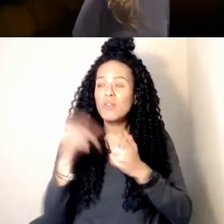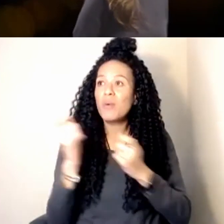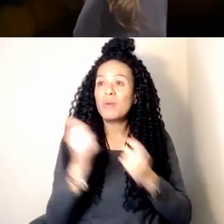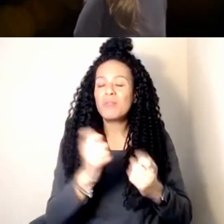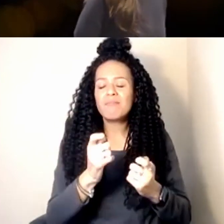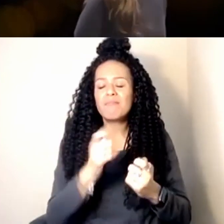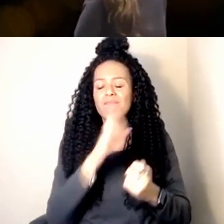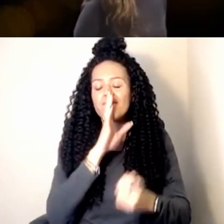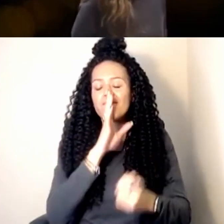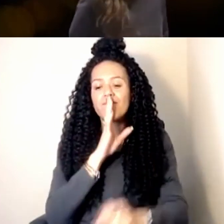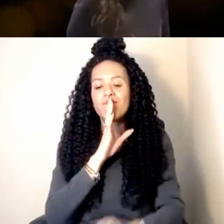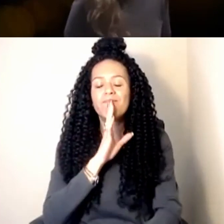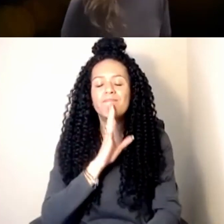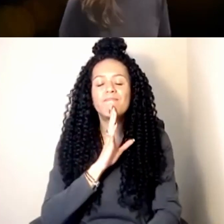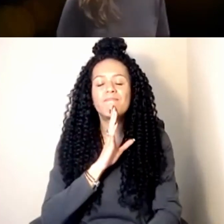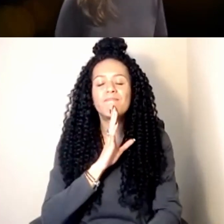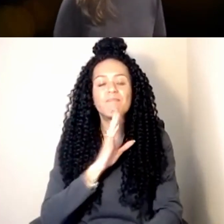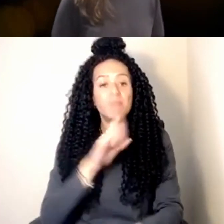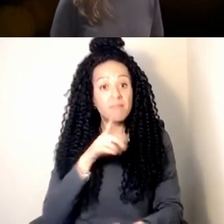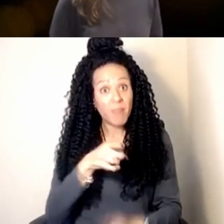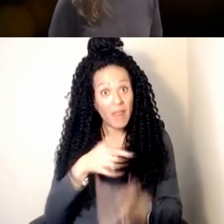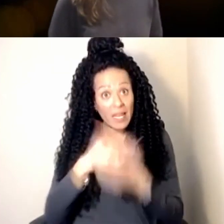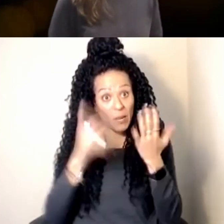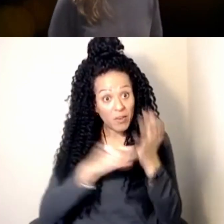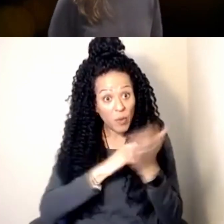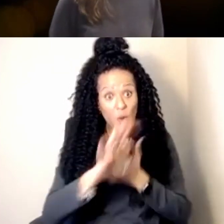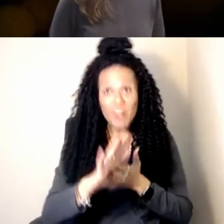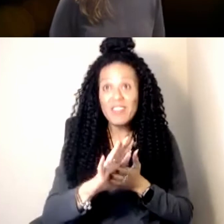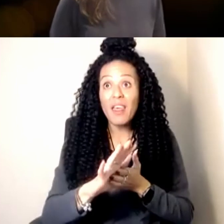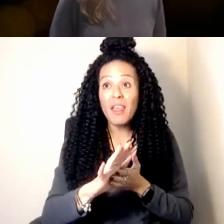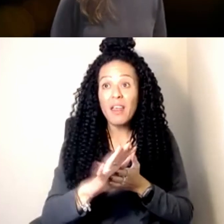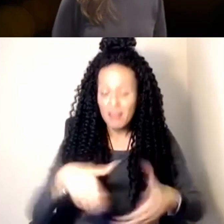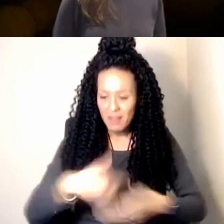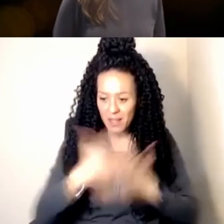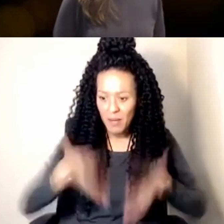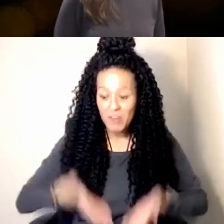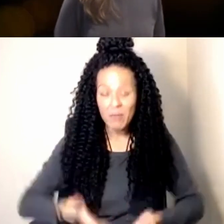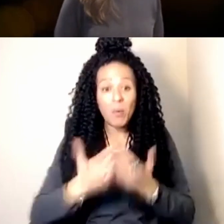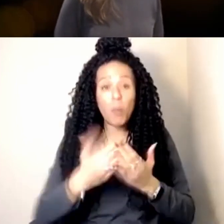great sorrow. It was a Thursday. The day he was born.